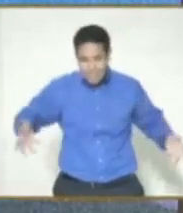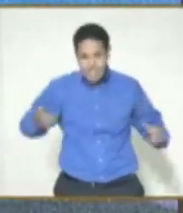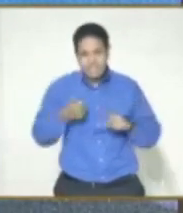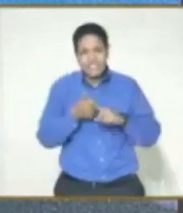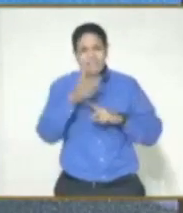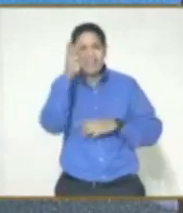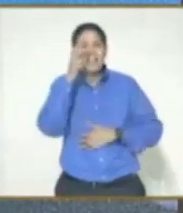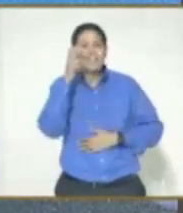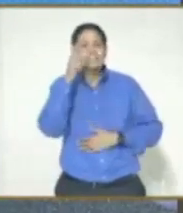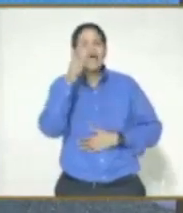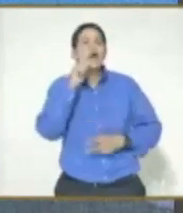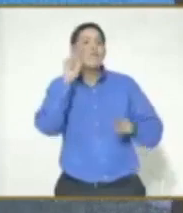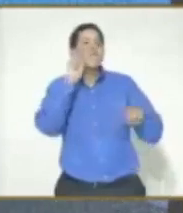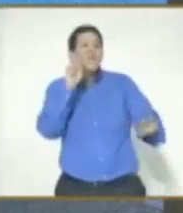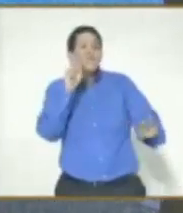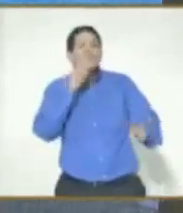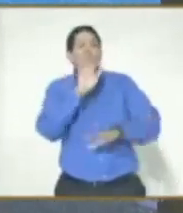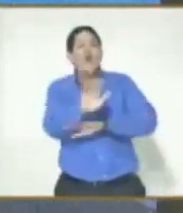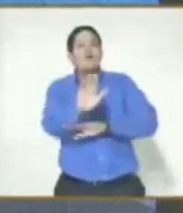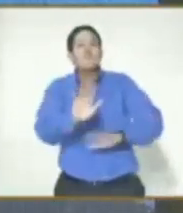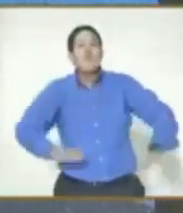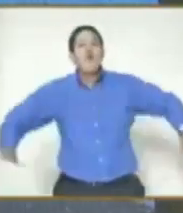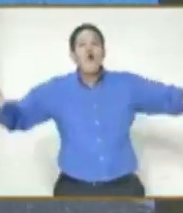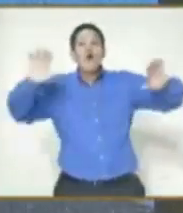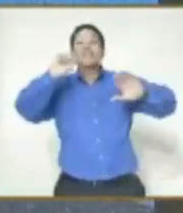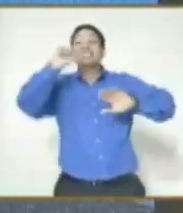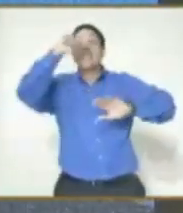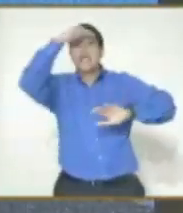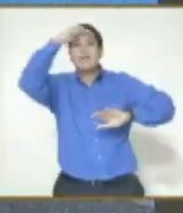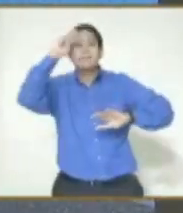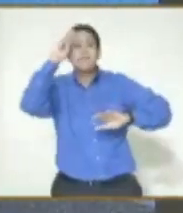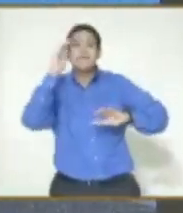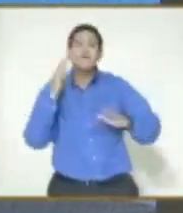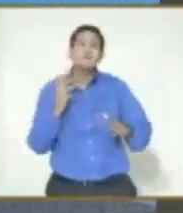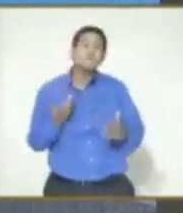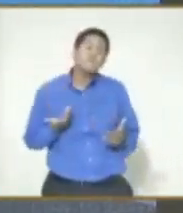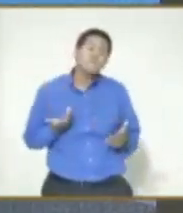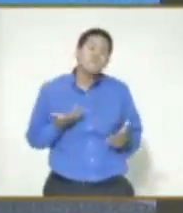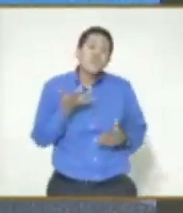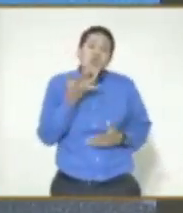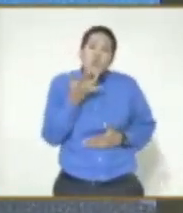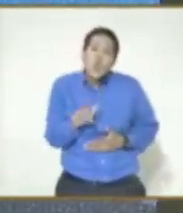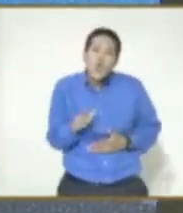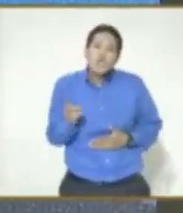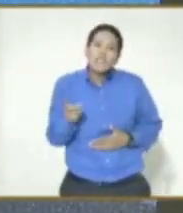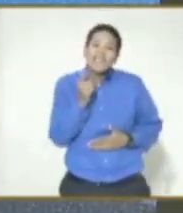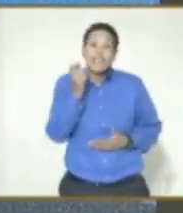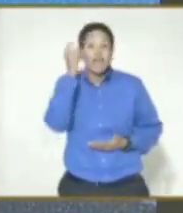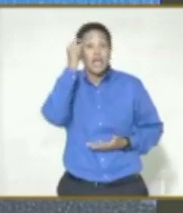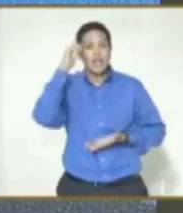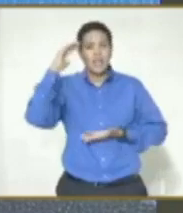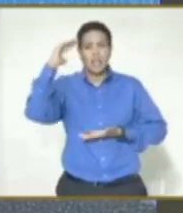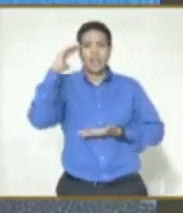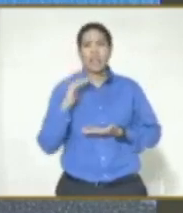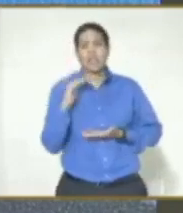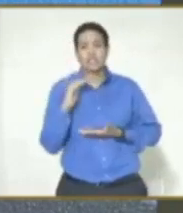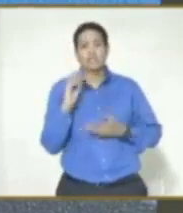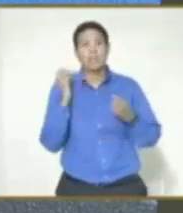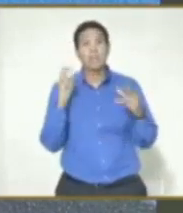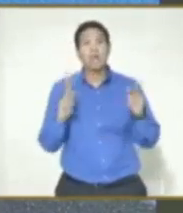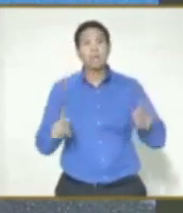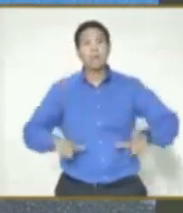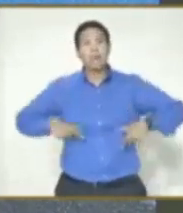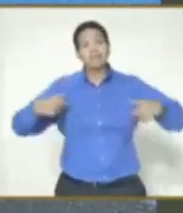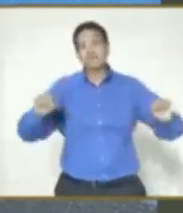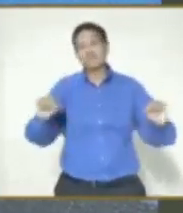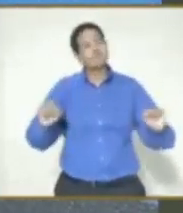you all. St. Mary, perhaps fortunately, has a lesser number of homeless persons on the